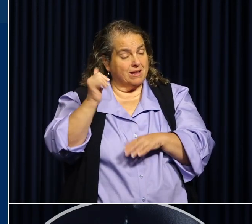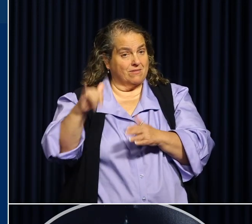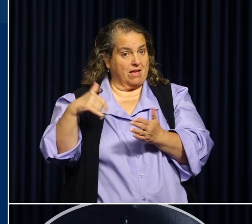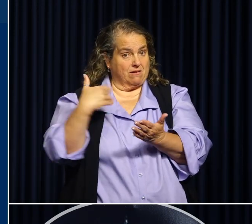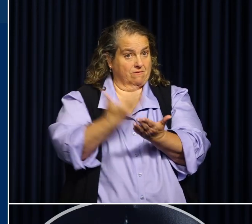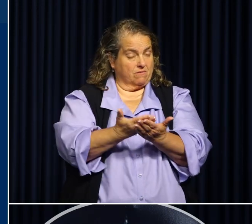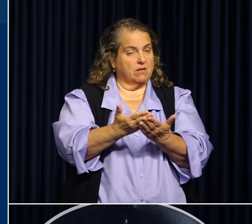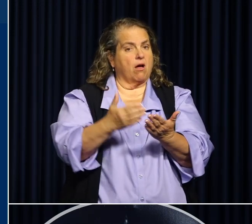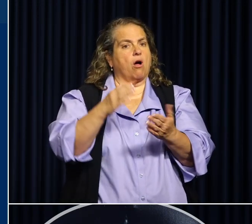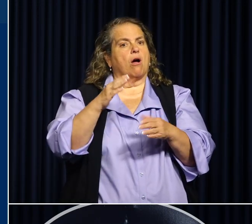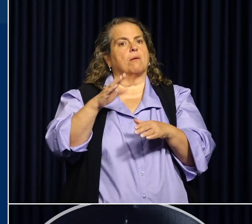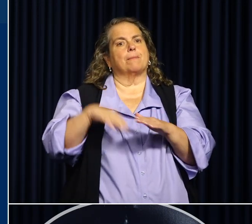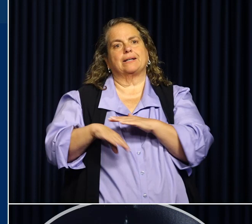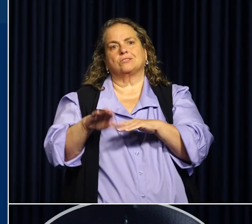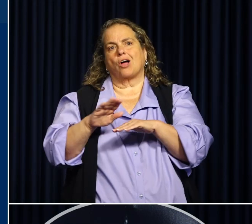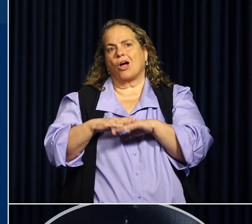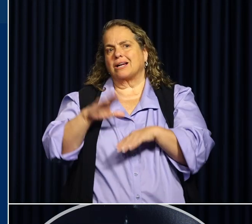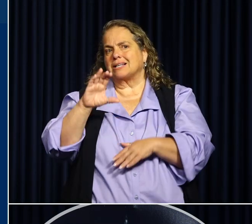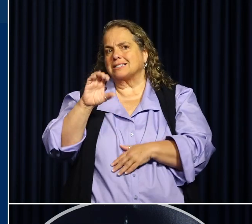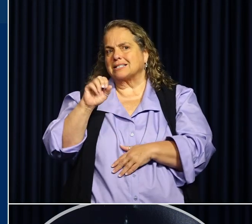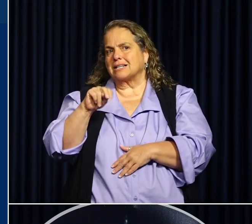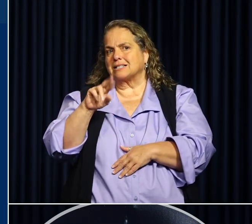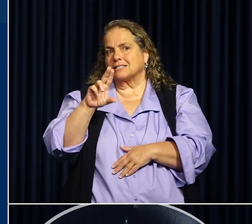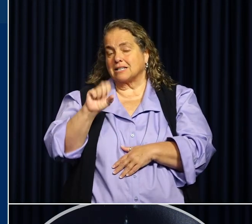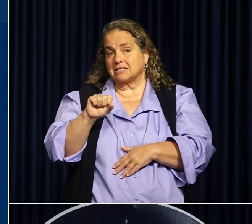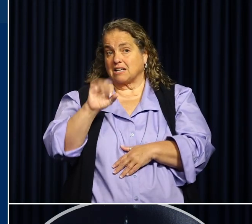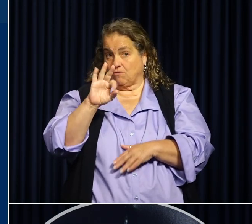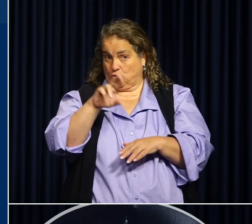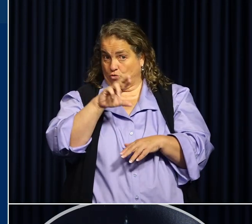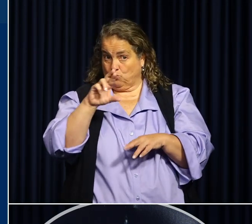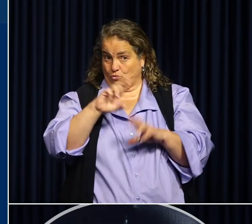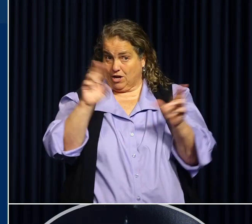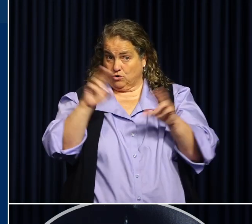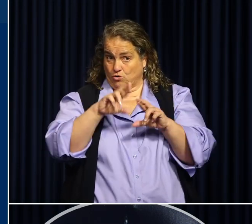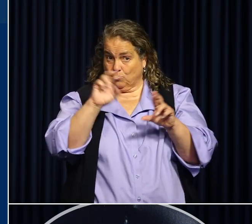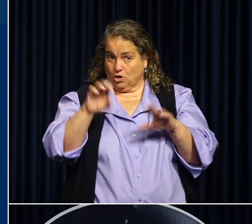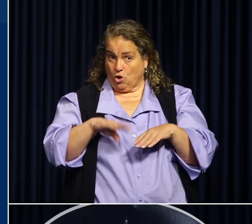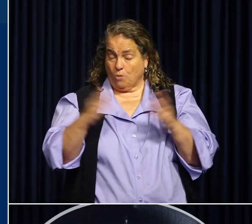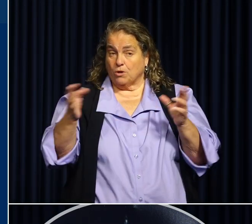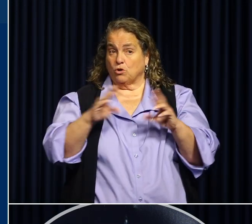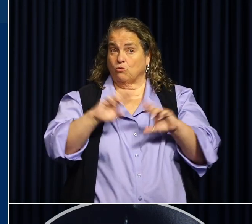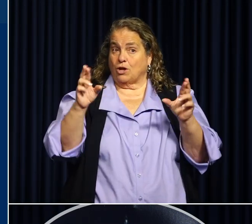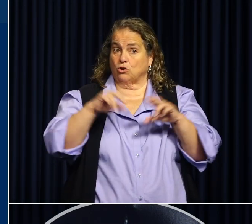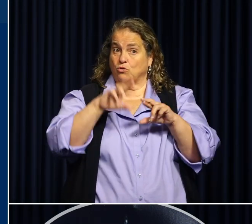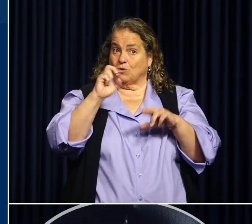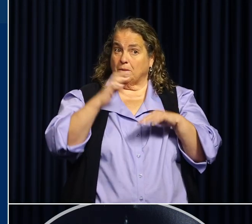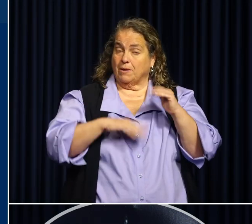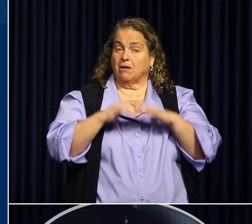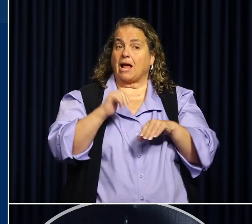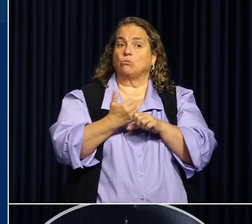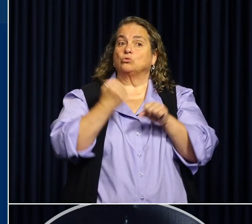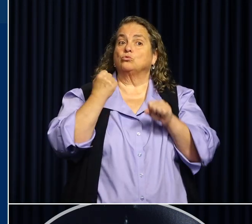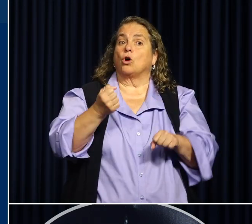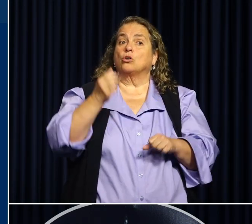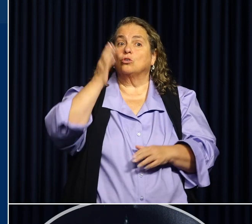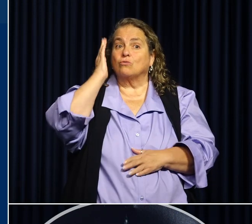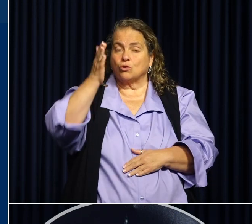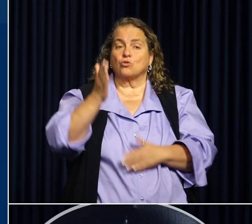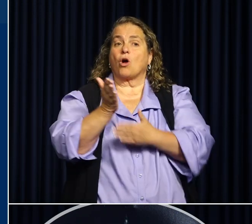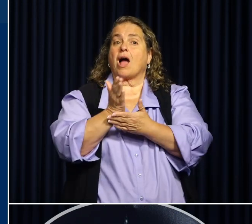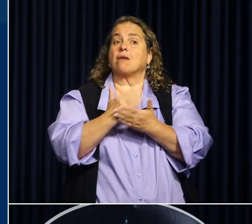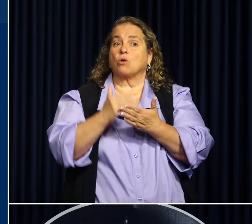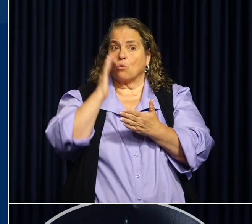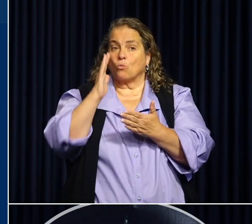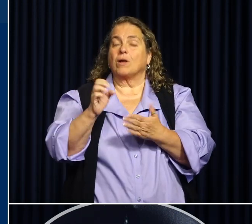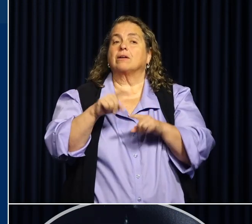the census. So if you're ready to reopen, you're ready to rebuild, how strong we'll be in the future in part will depend on whether or not you